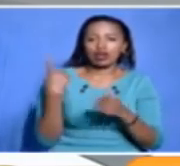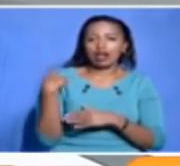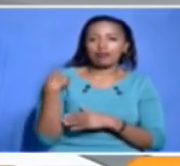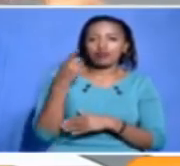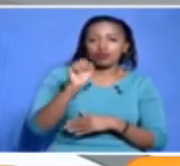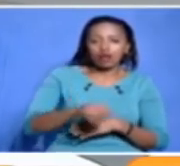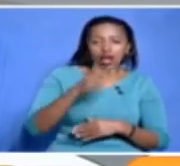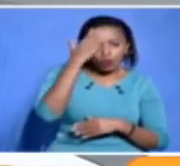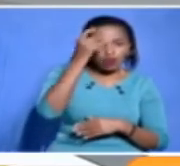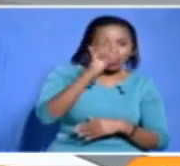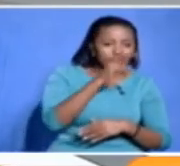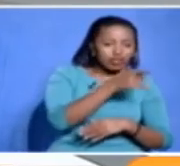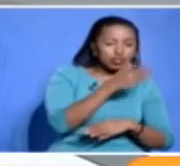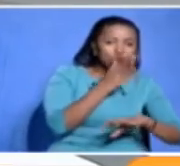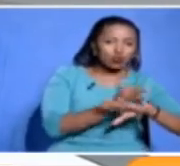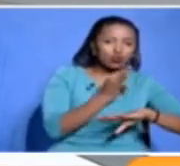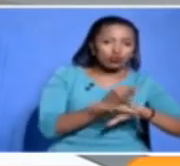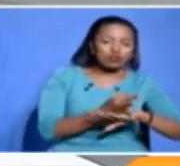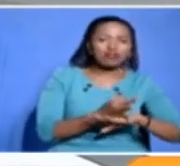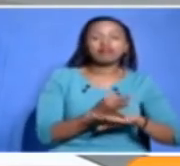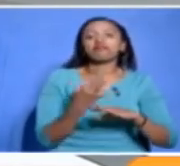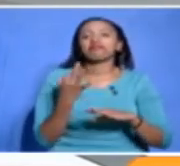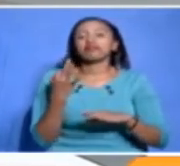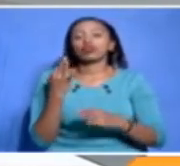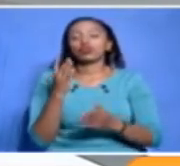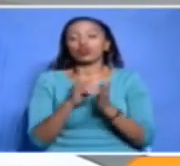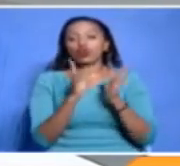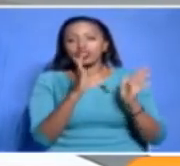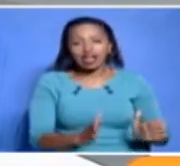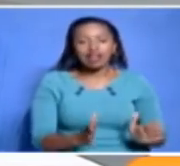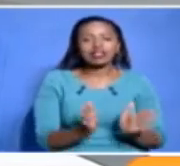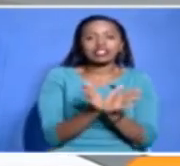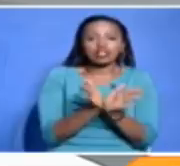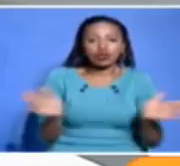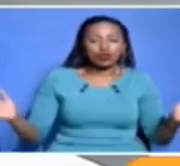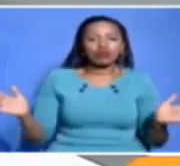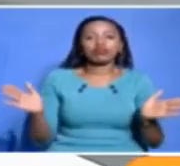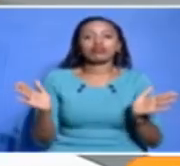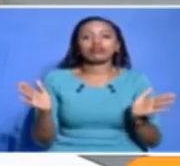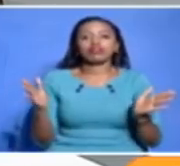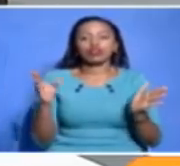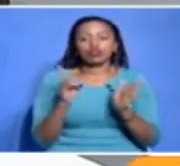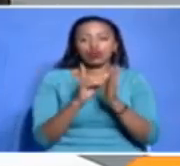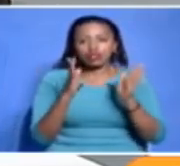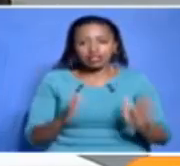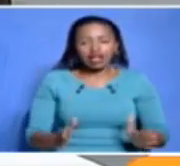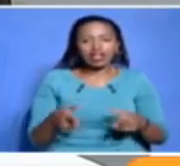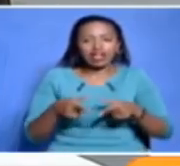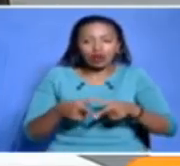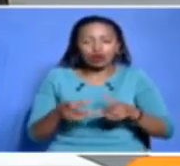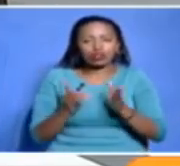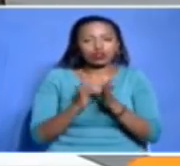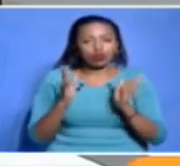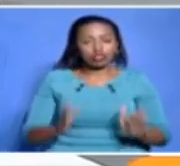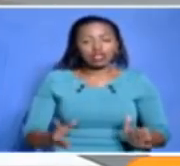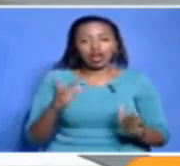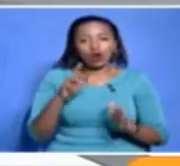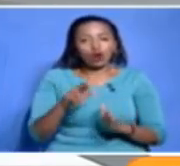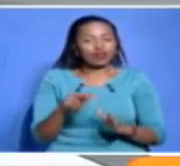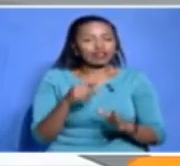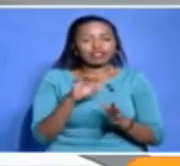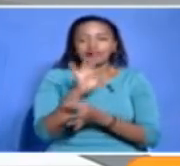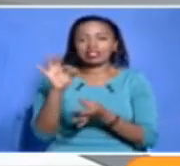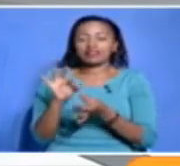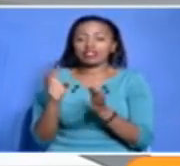they're chiropractors or gynecologists or general practitioners. The same thing happens for clinical